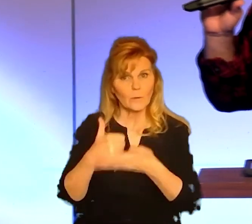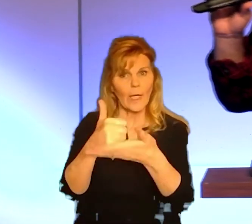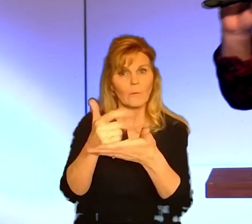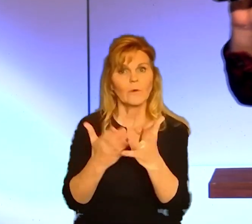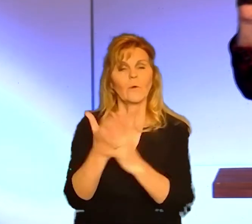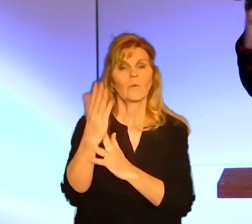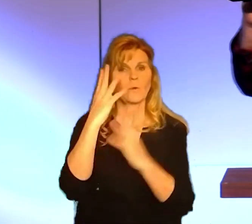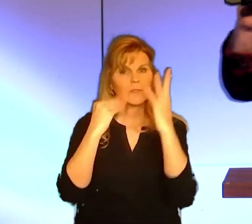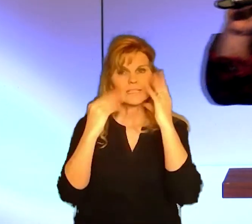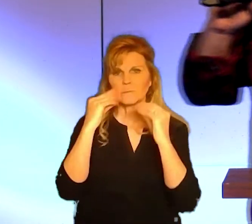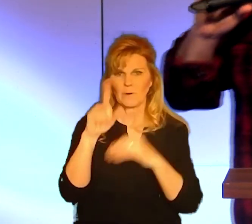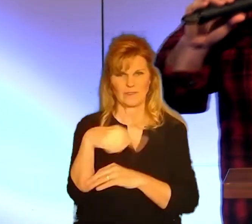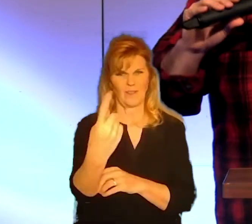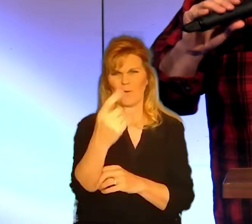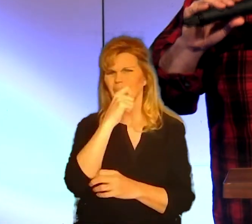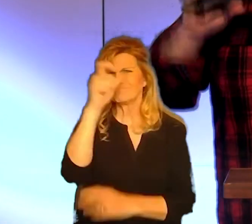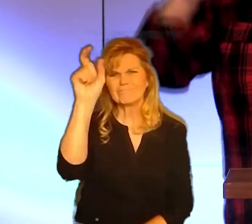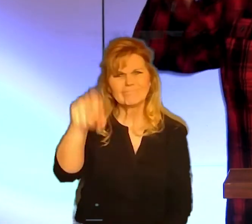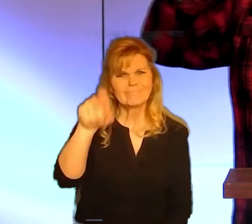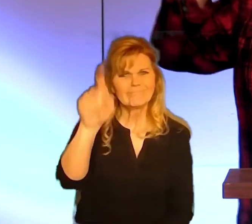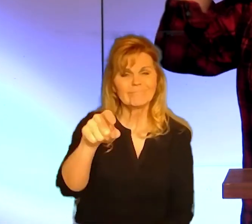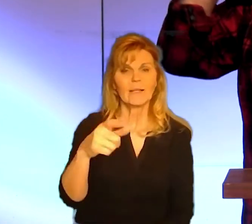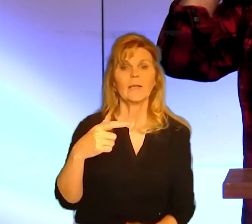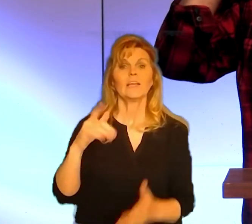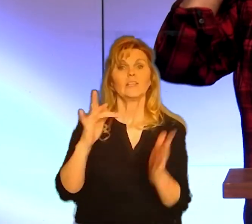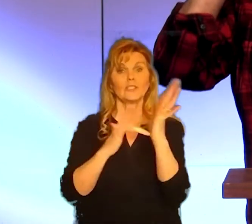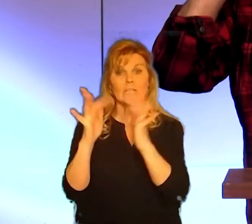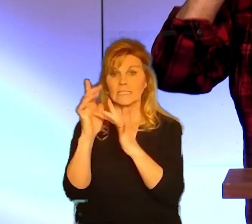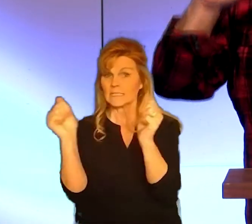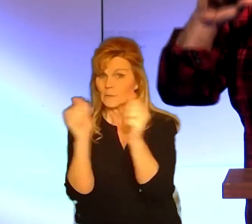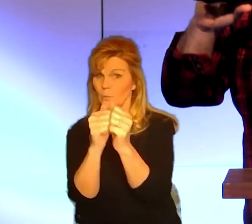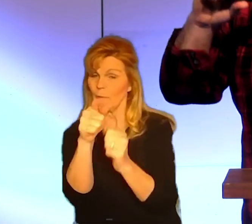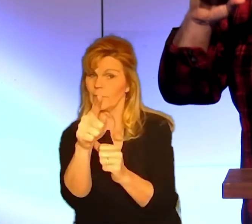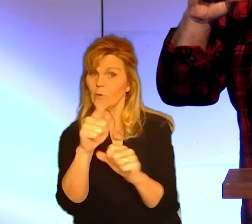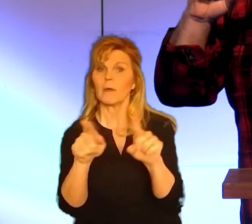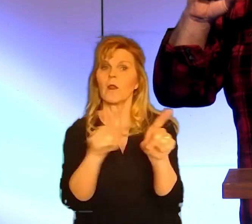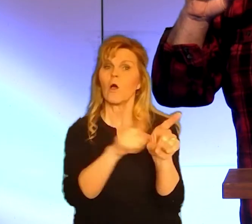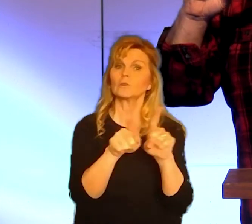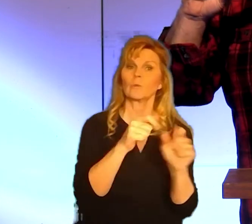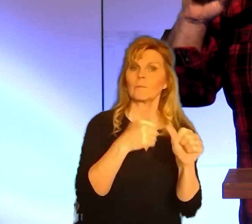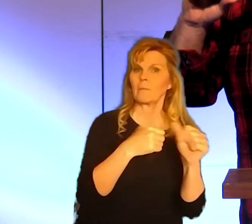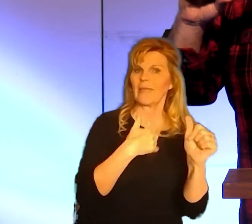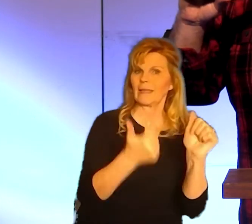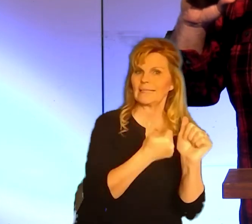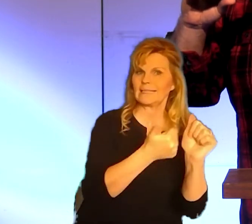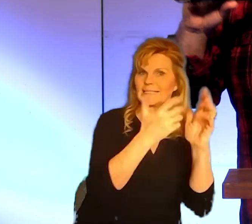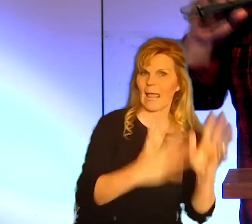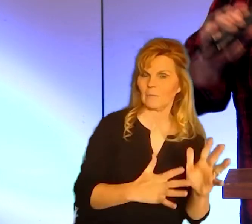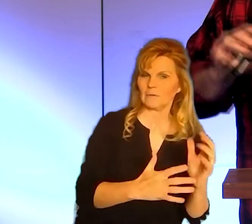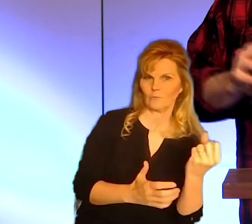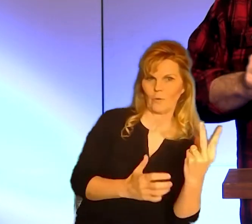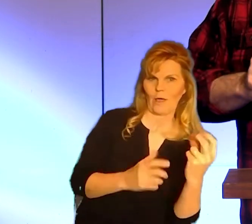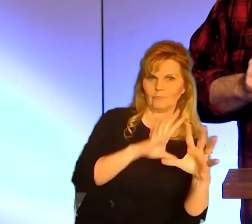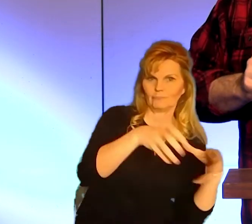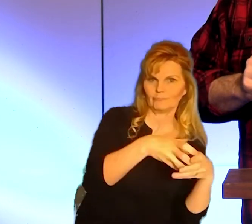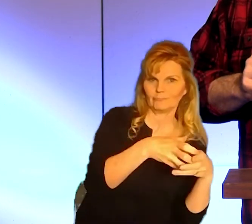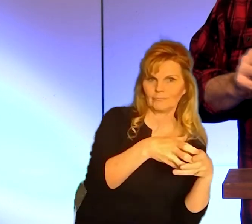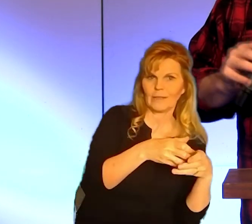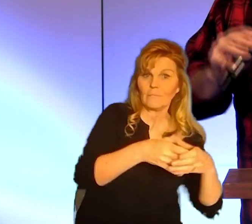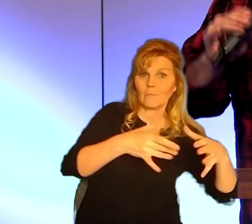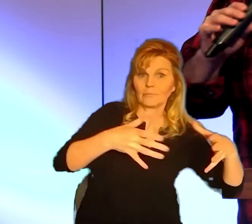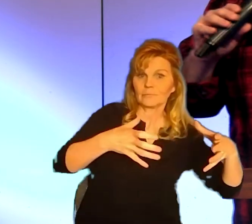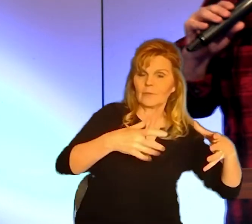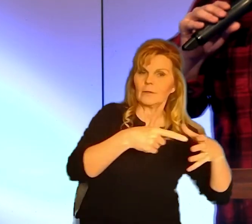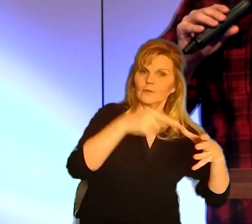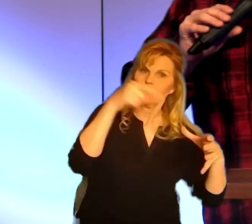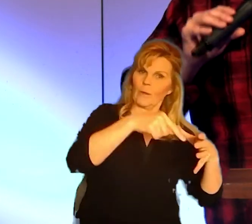this. You do not have to be in this alone. Jesus is with you, but the disciples, the crew was with them too. And even